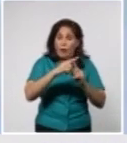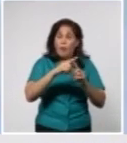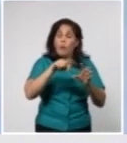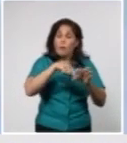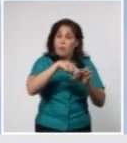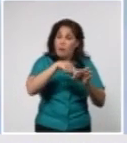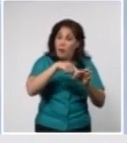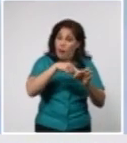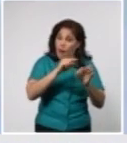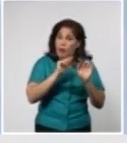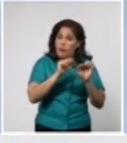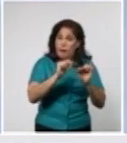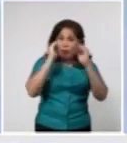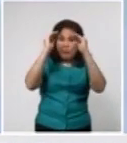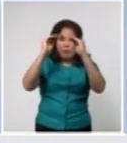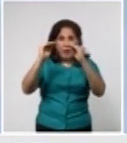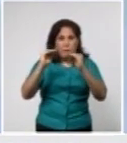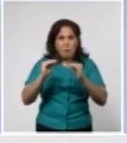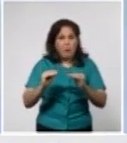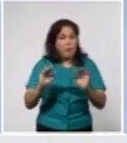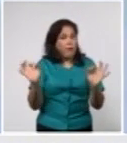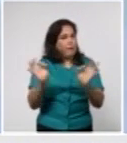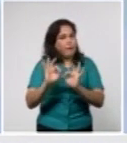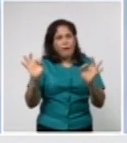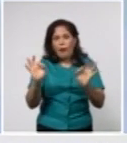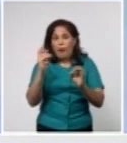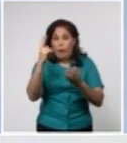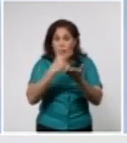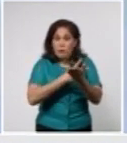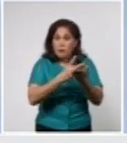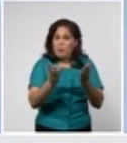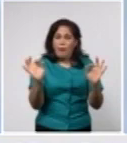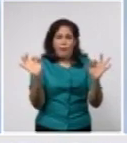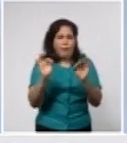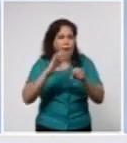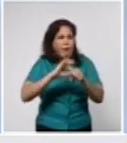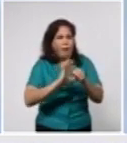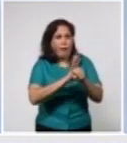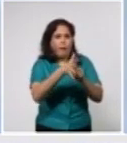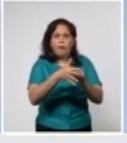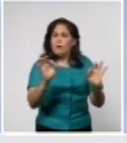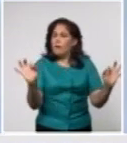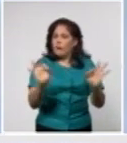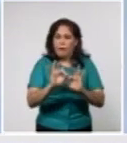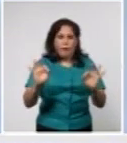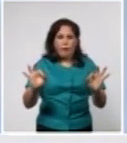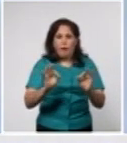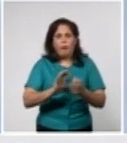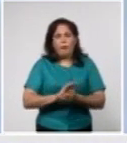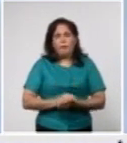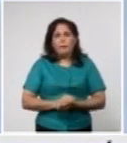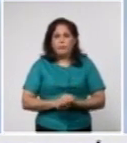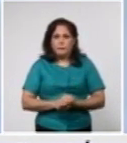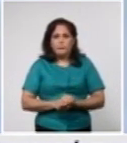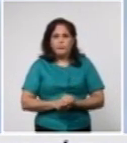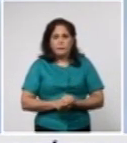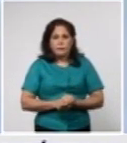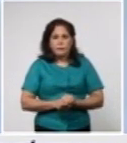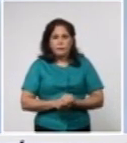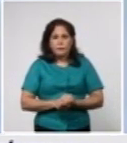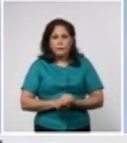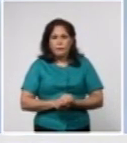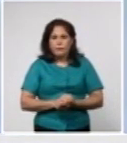the Isle of Youth Special Municipality have not reported any case in the